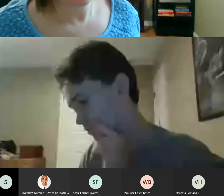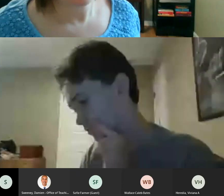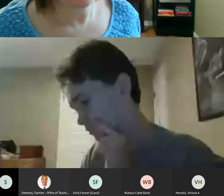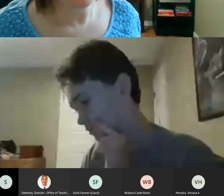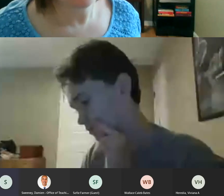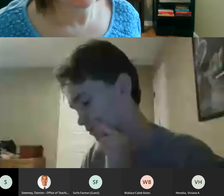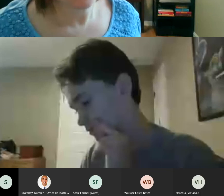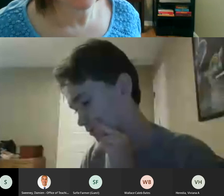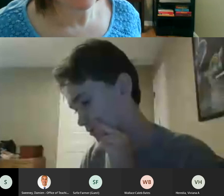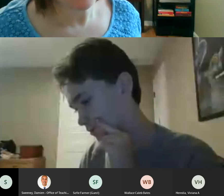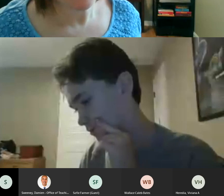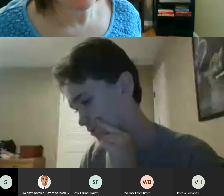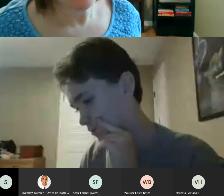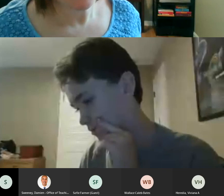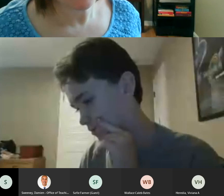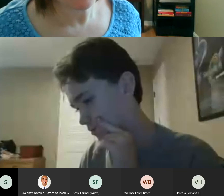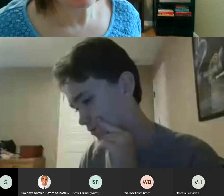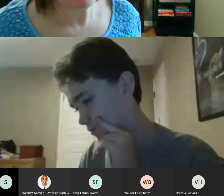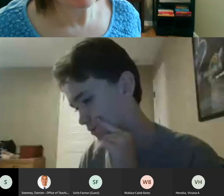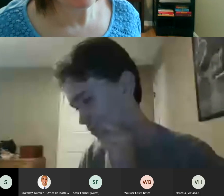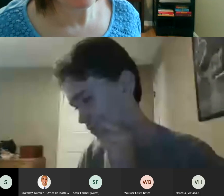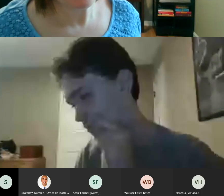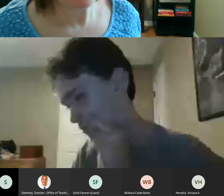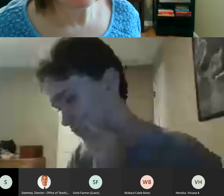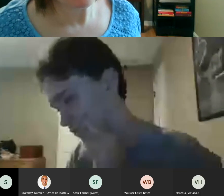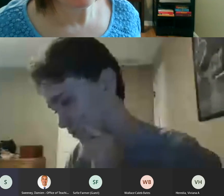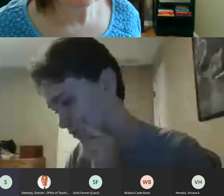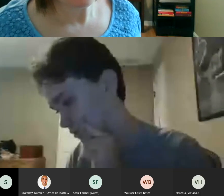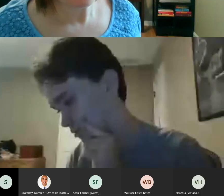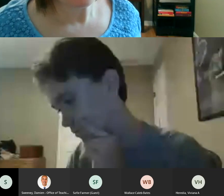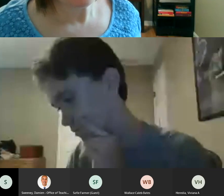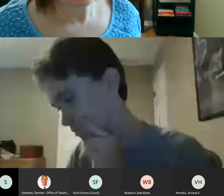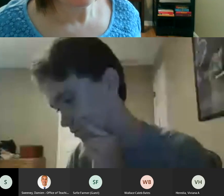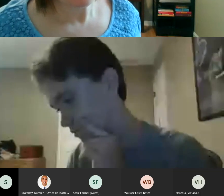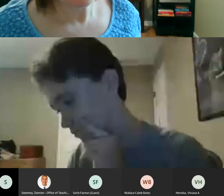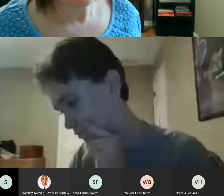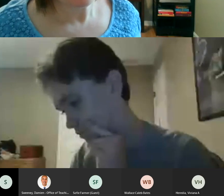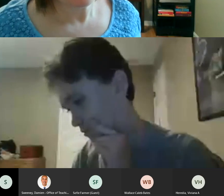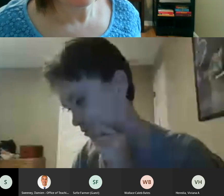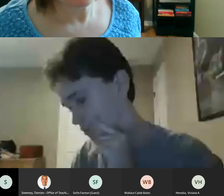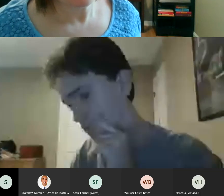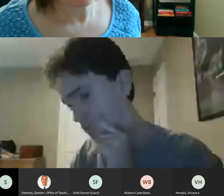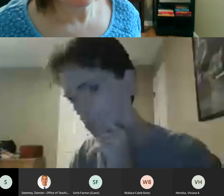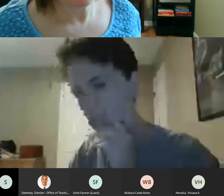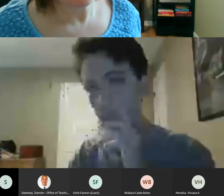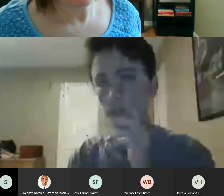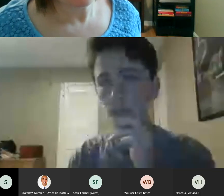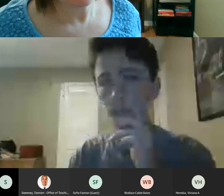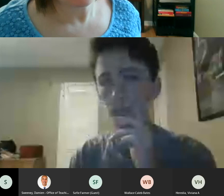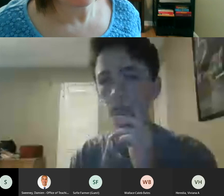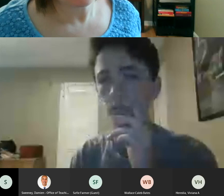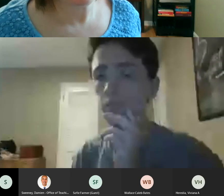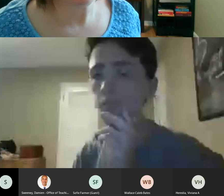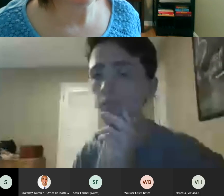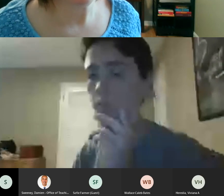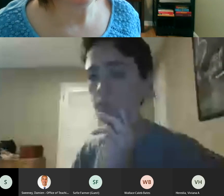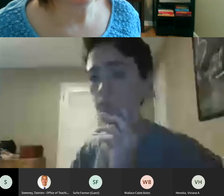So shout out to Cade in your taste in music. You have Johnny Cash, Elvis, and I believe Reba that I could